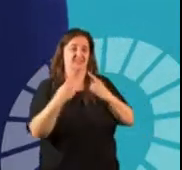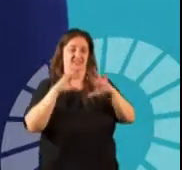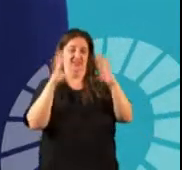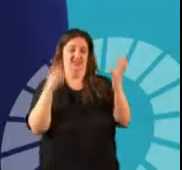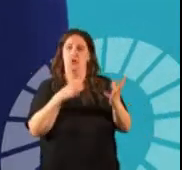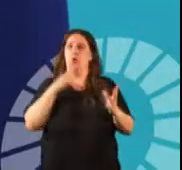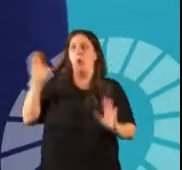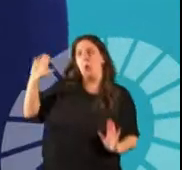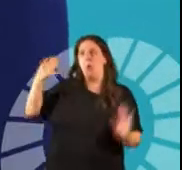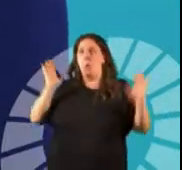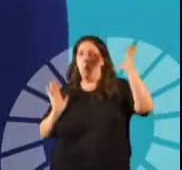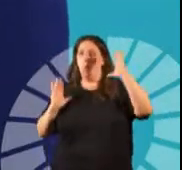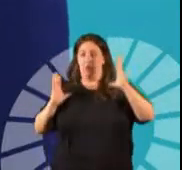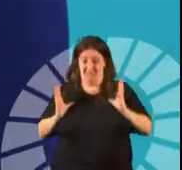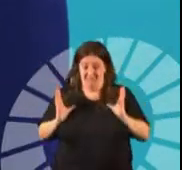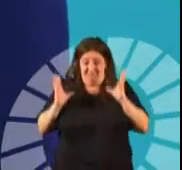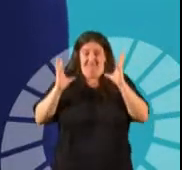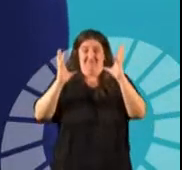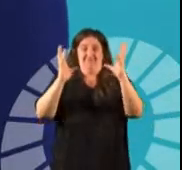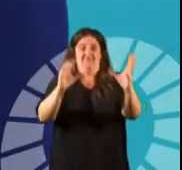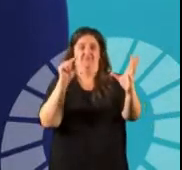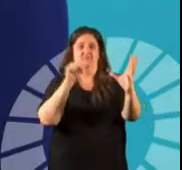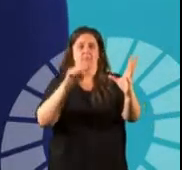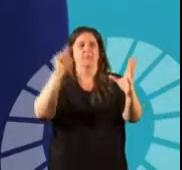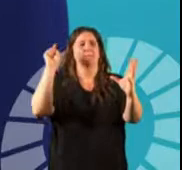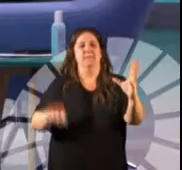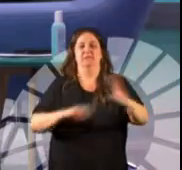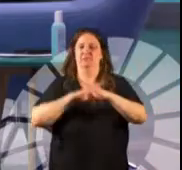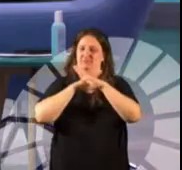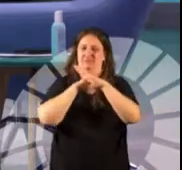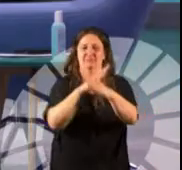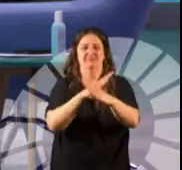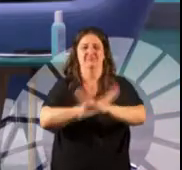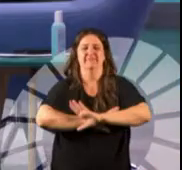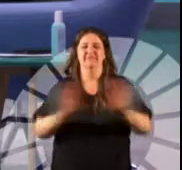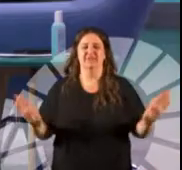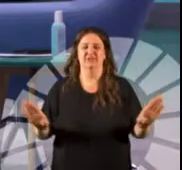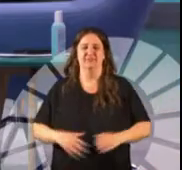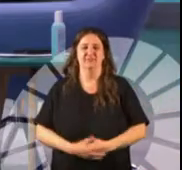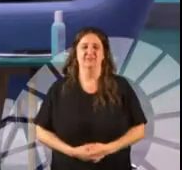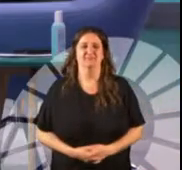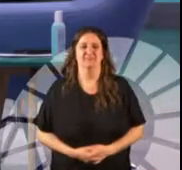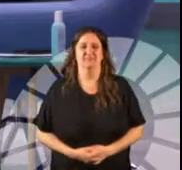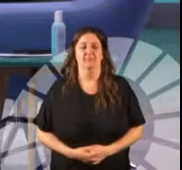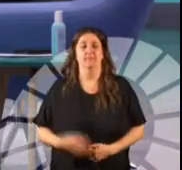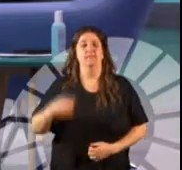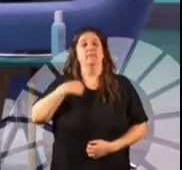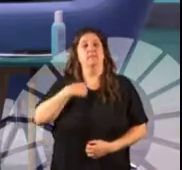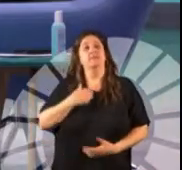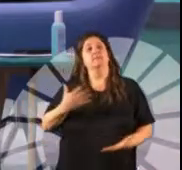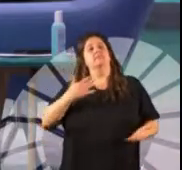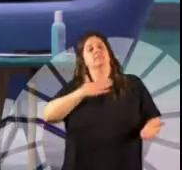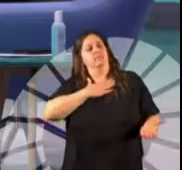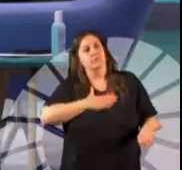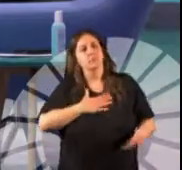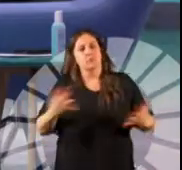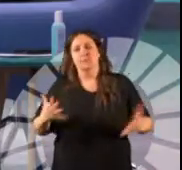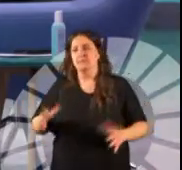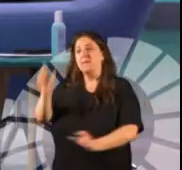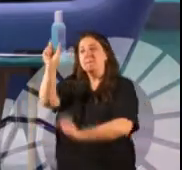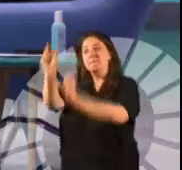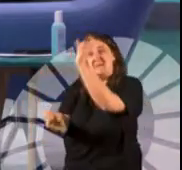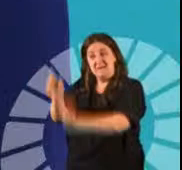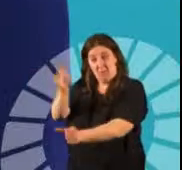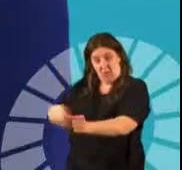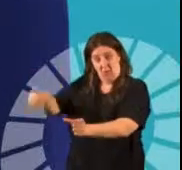fight that type of logic where people deny the reality. We've got to make sure that we fight against violence against women and children,